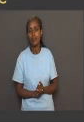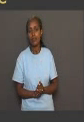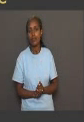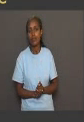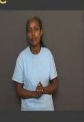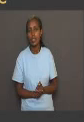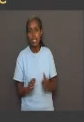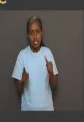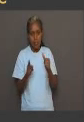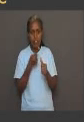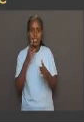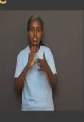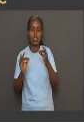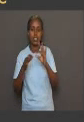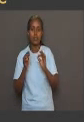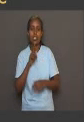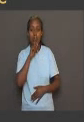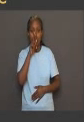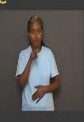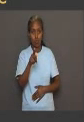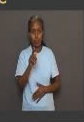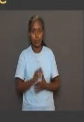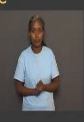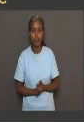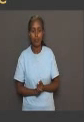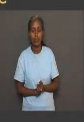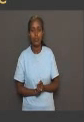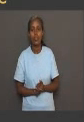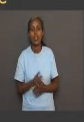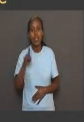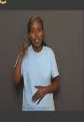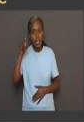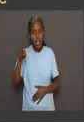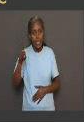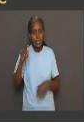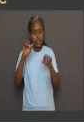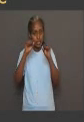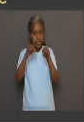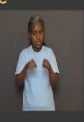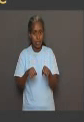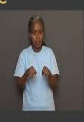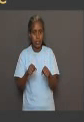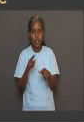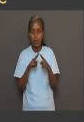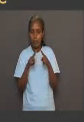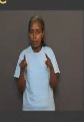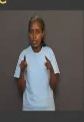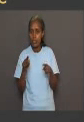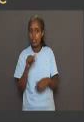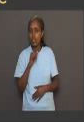The third statement is true. X can be, but is